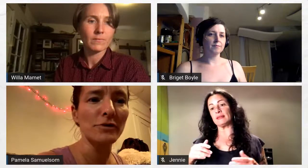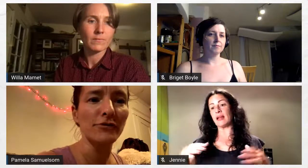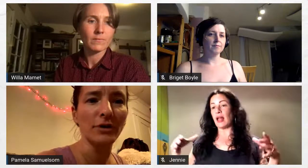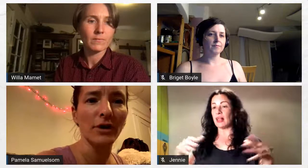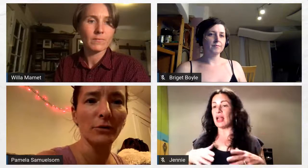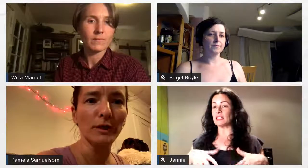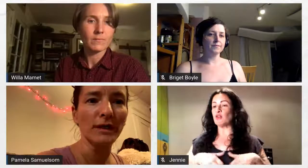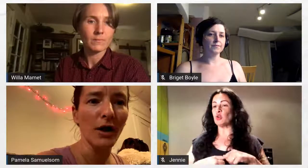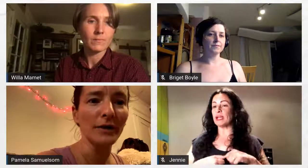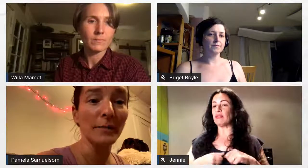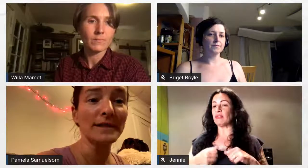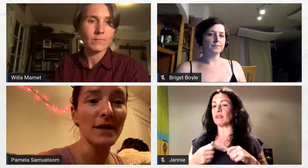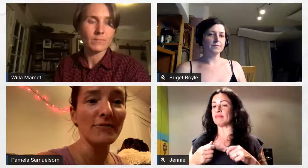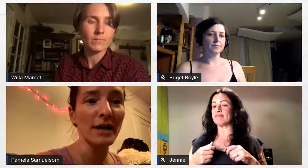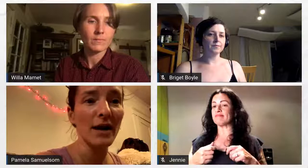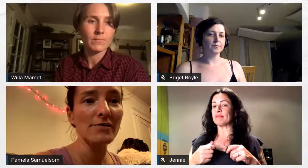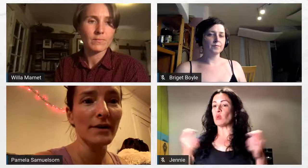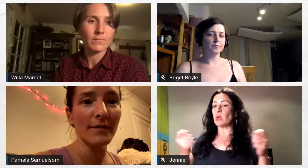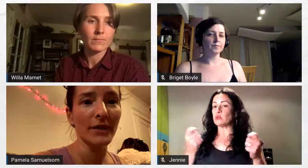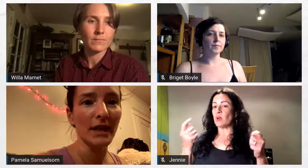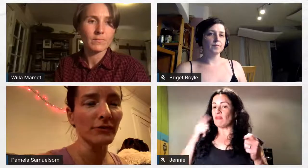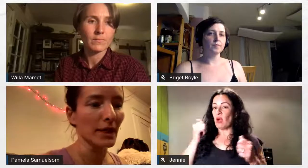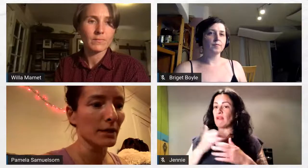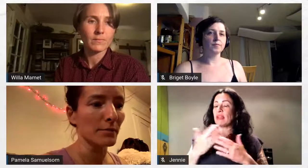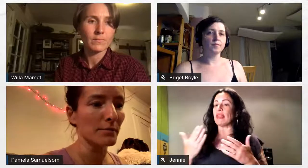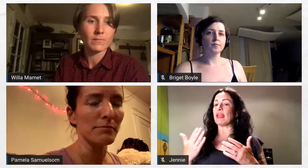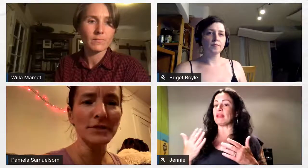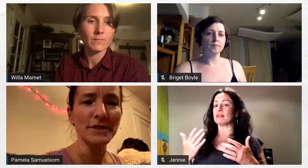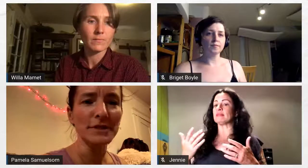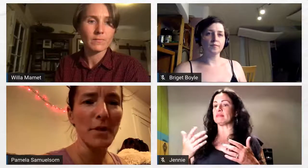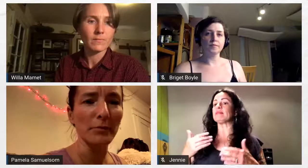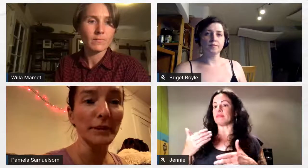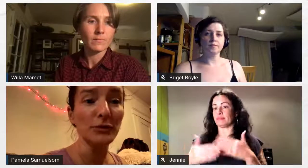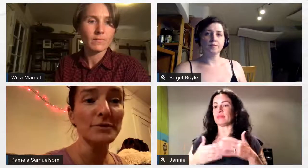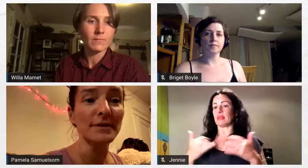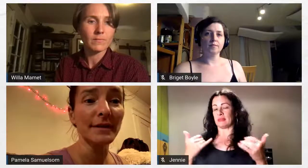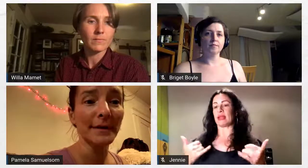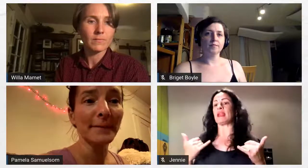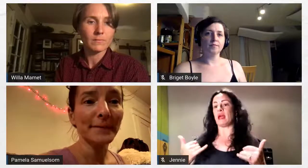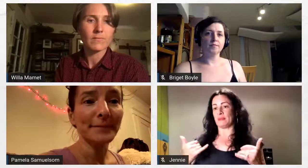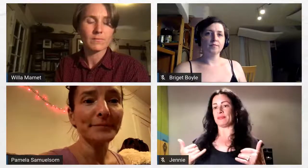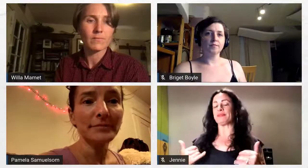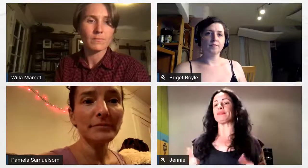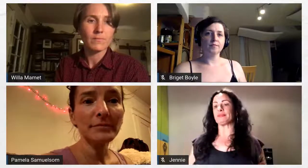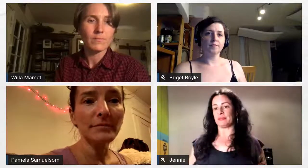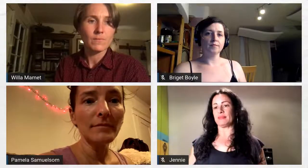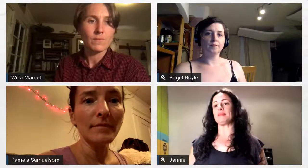grief ritual for all that we are in the midst of right now, that I feel like most of us could probably use,